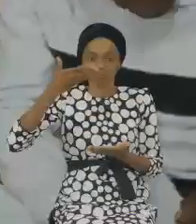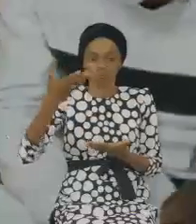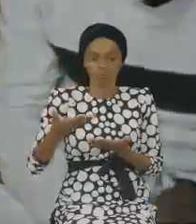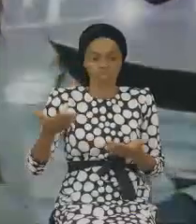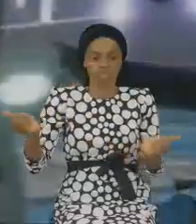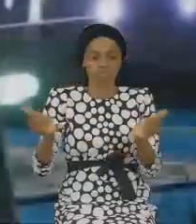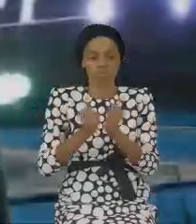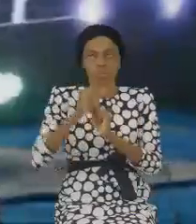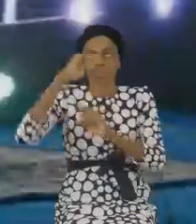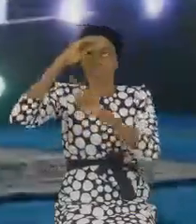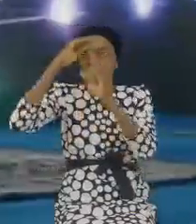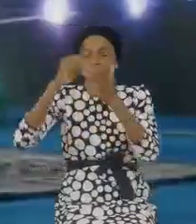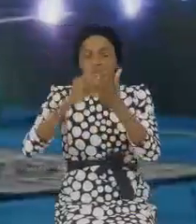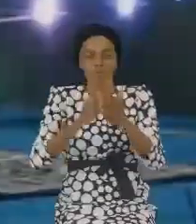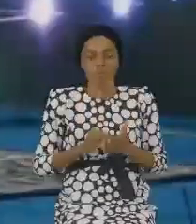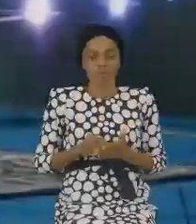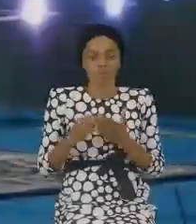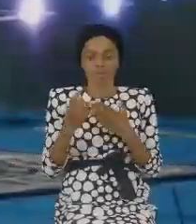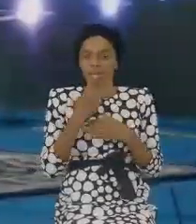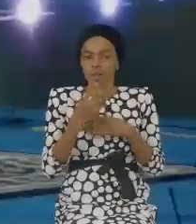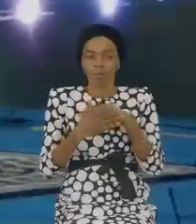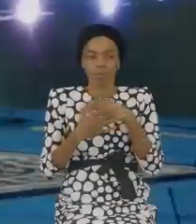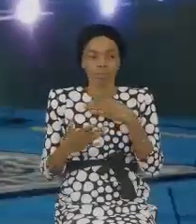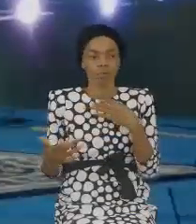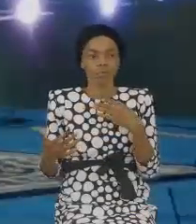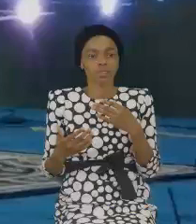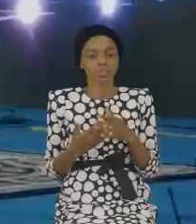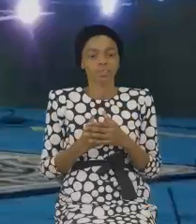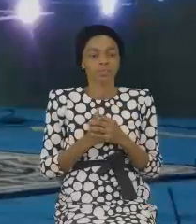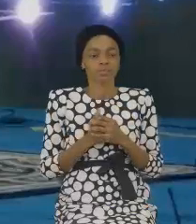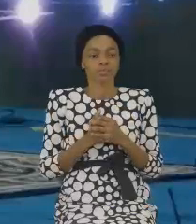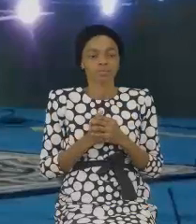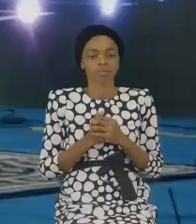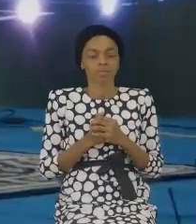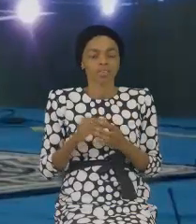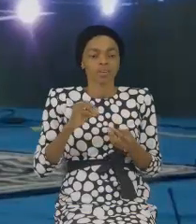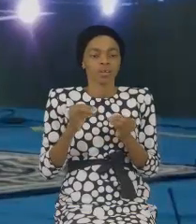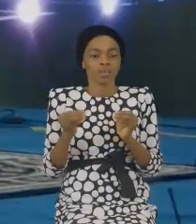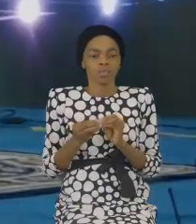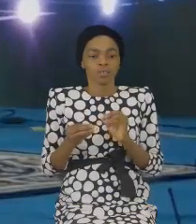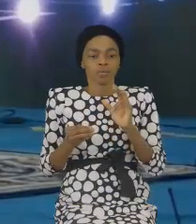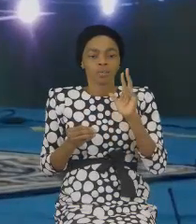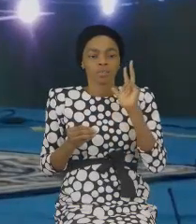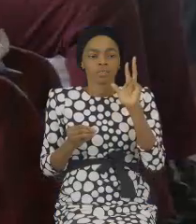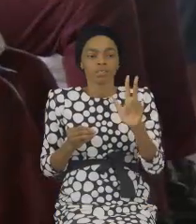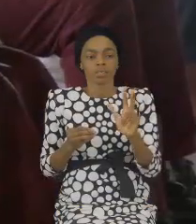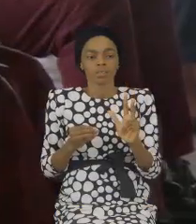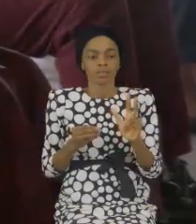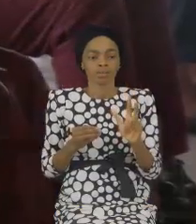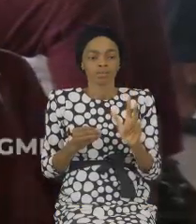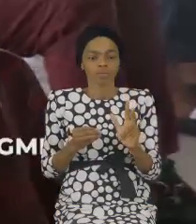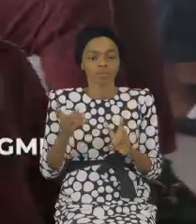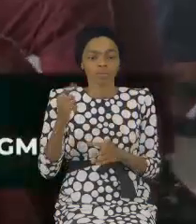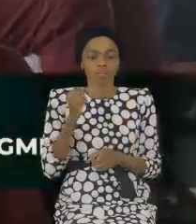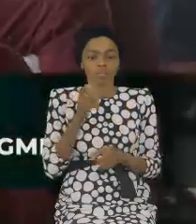his own blood. Let's look at number three here. Number three here is the appropriate prevention